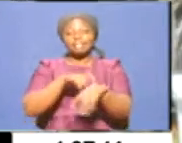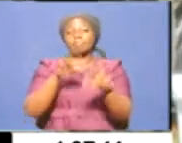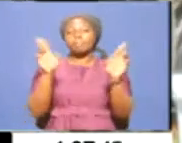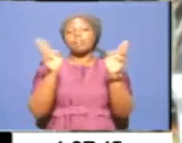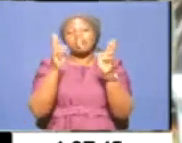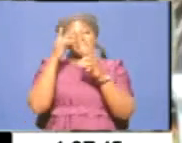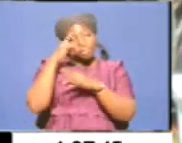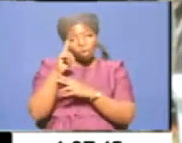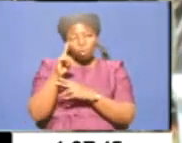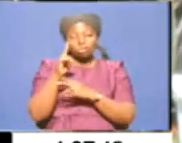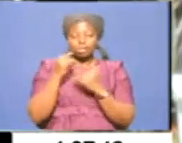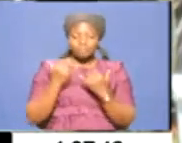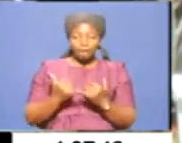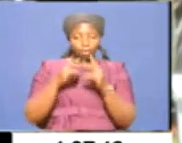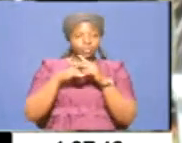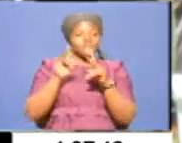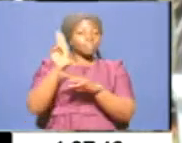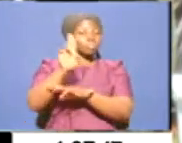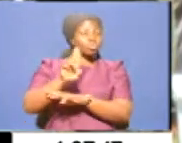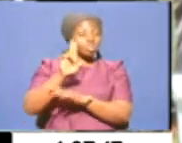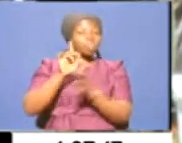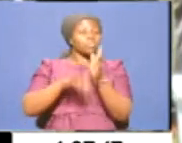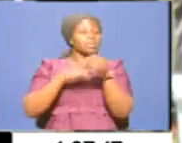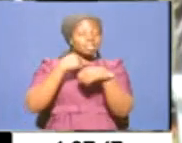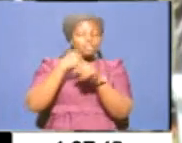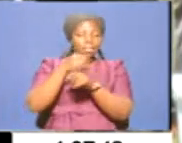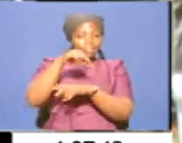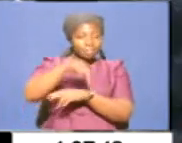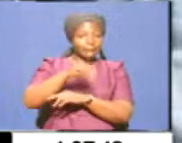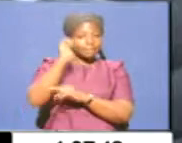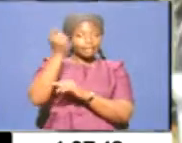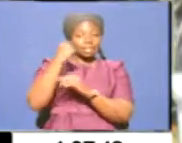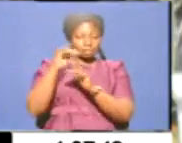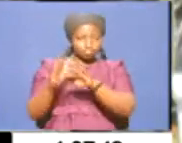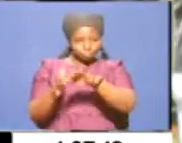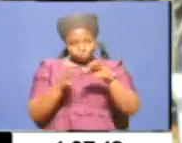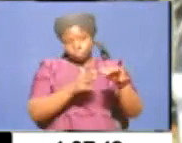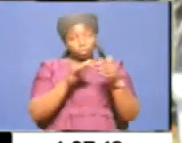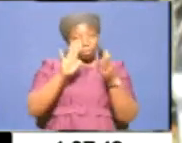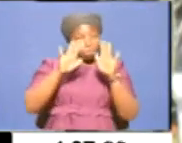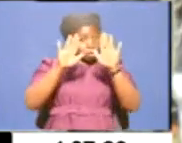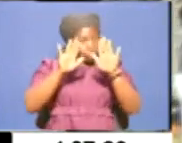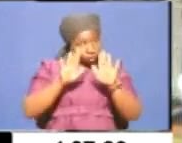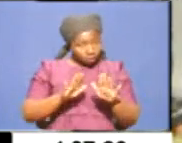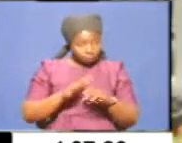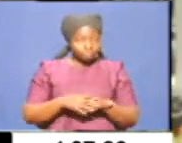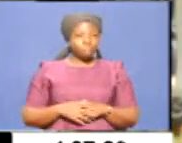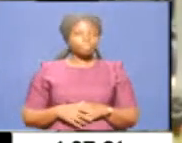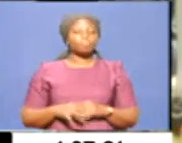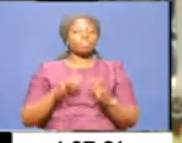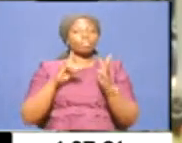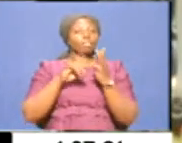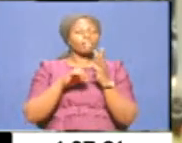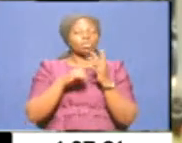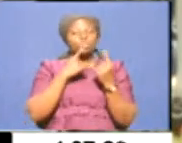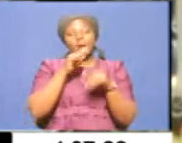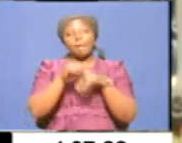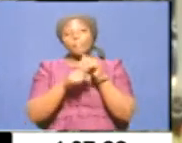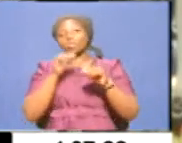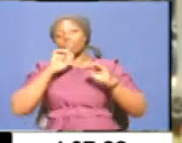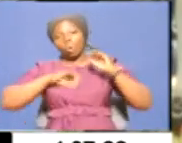start utilizing what is made in Kenya. More importantly also, Betty, just in conclusion, he actually talked about corruption